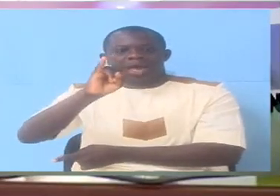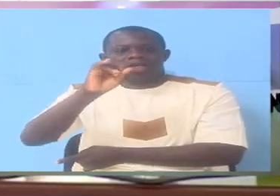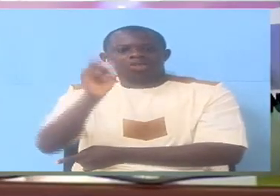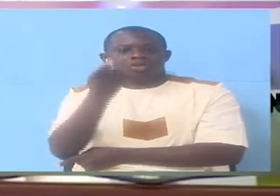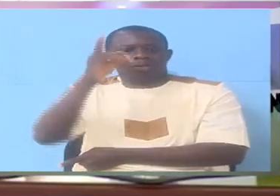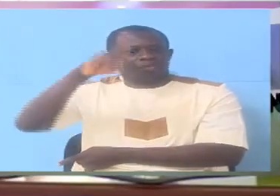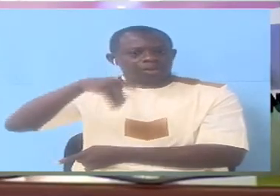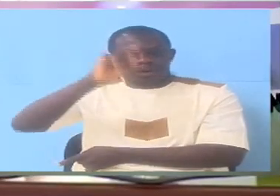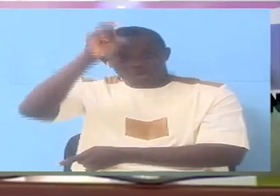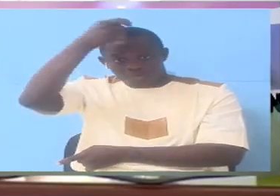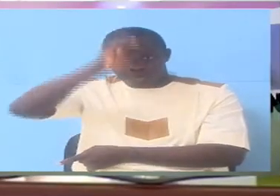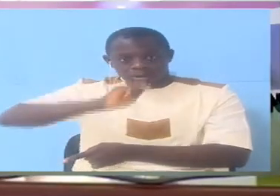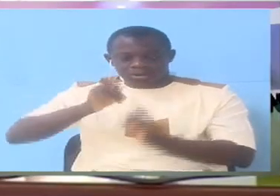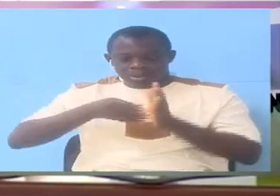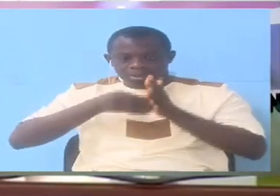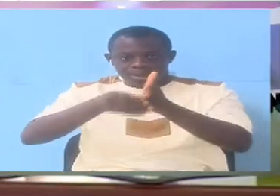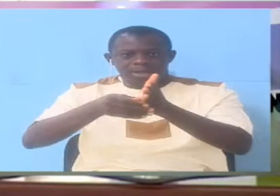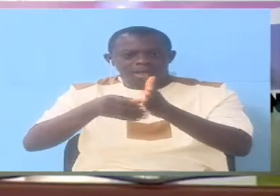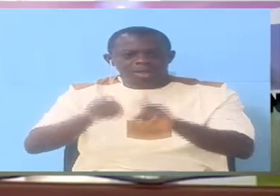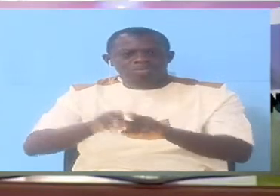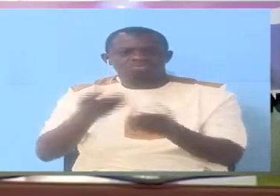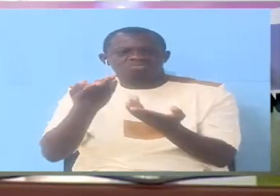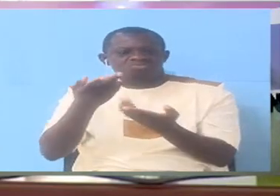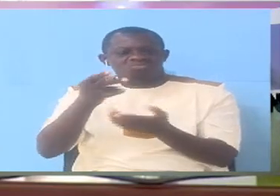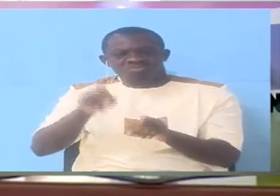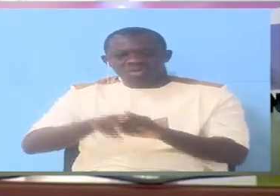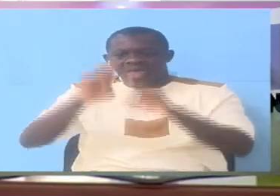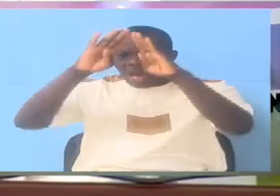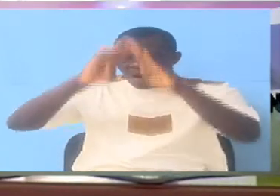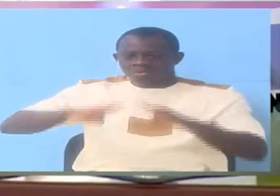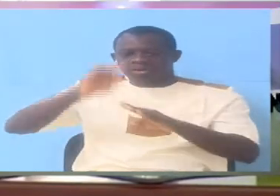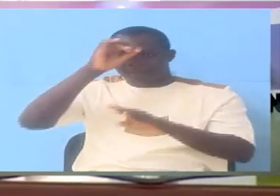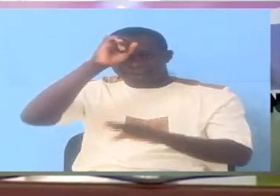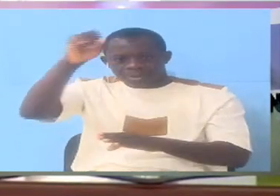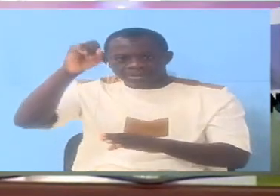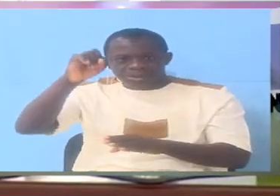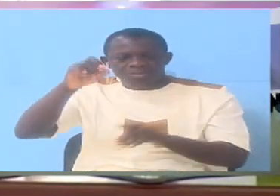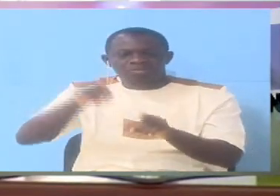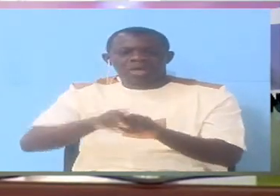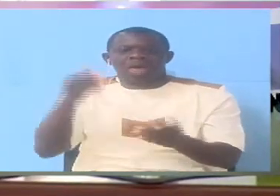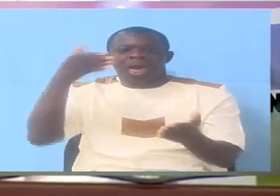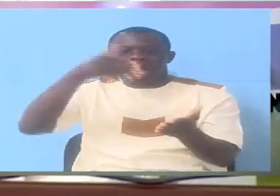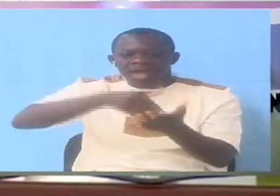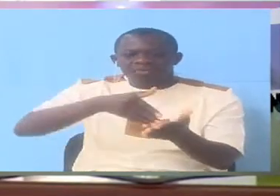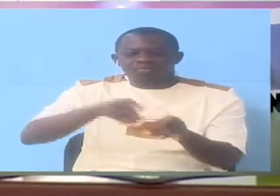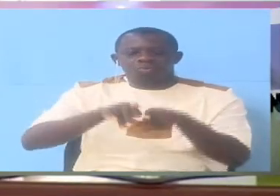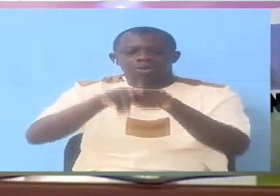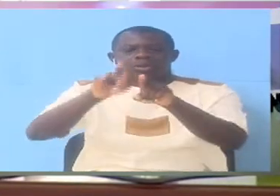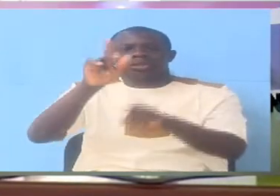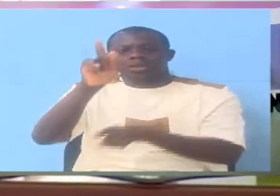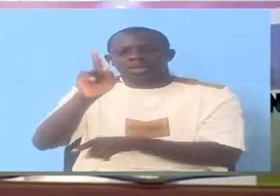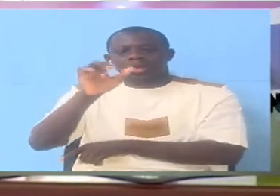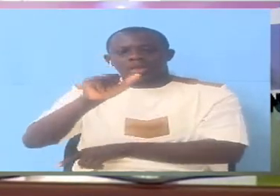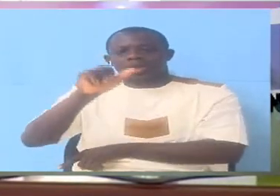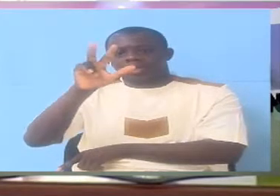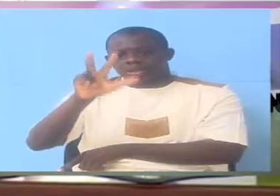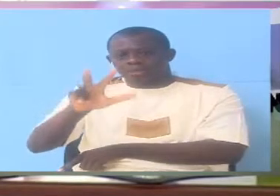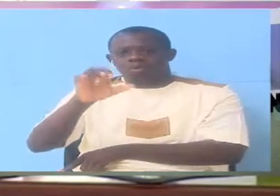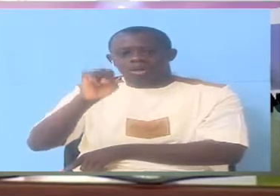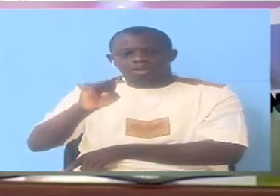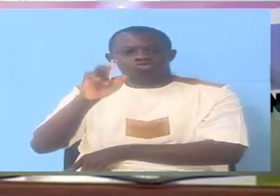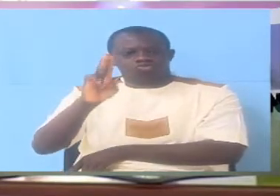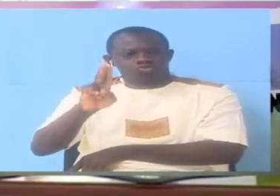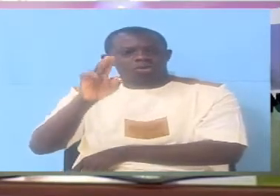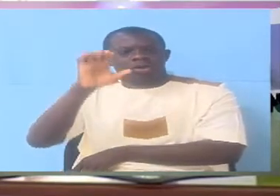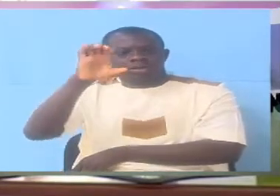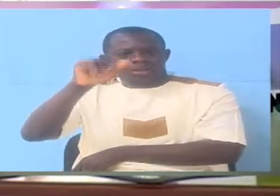House and NIA personnel led by Kausu Kamara alias Bombarde. It was too long, sorry.